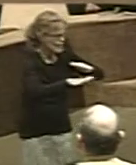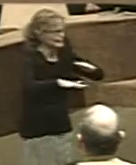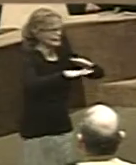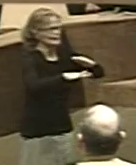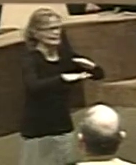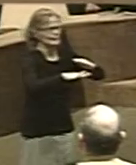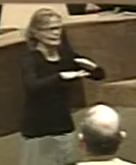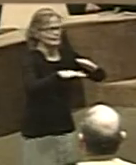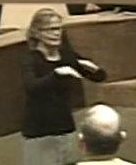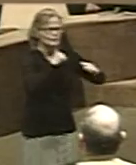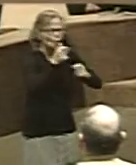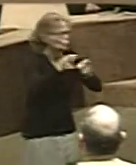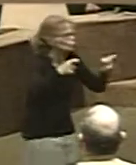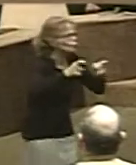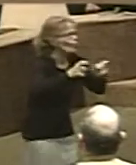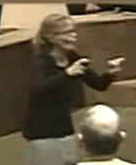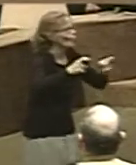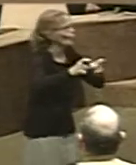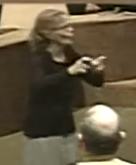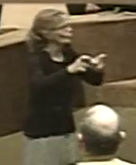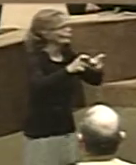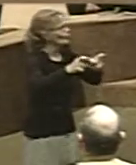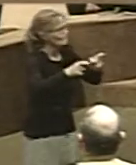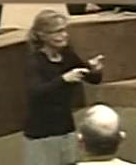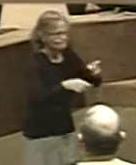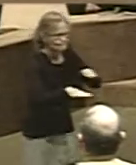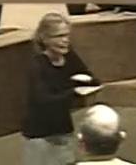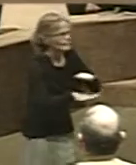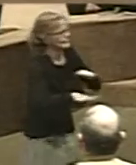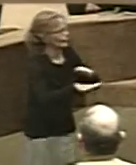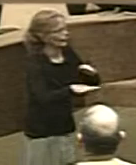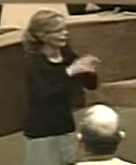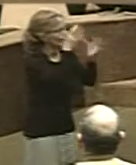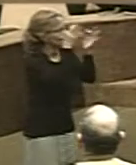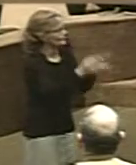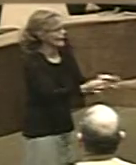untamed, primal faith in you.